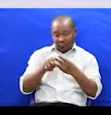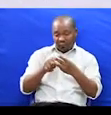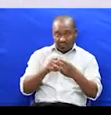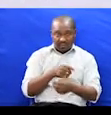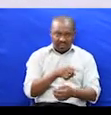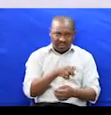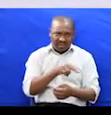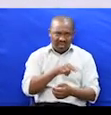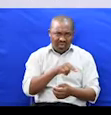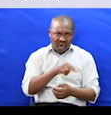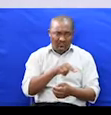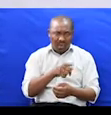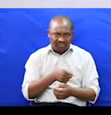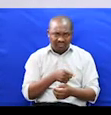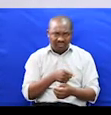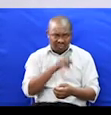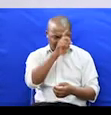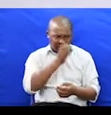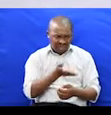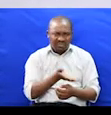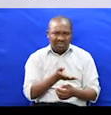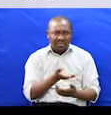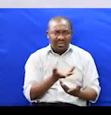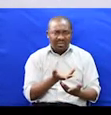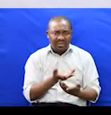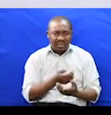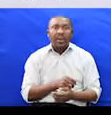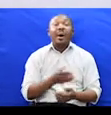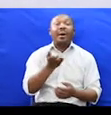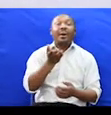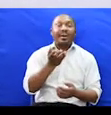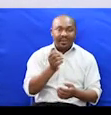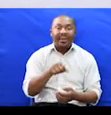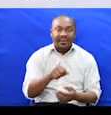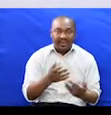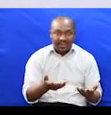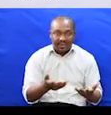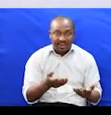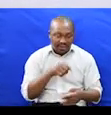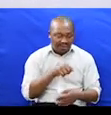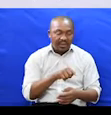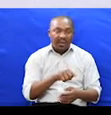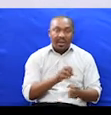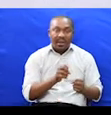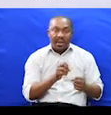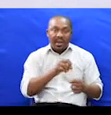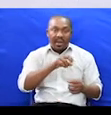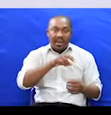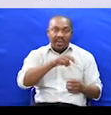is what? What is neutron? Neutron is, yes, neutron is